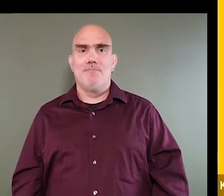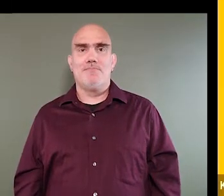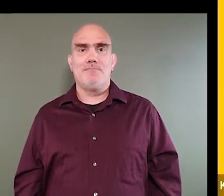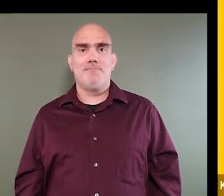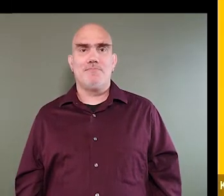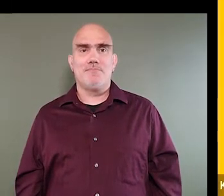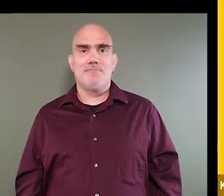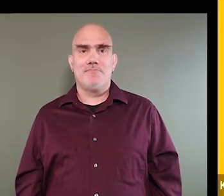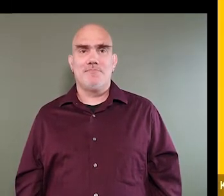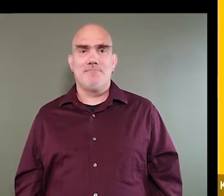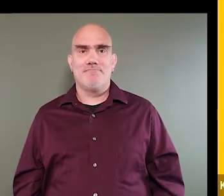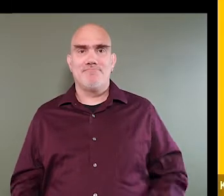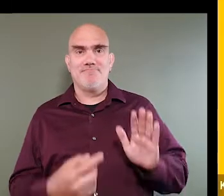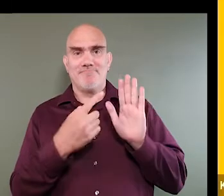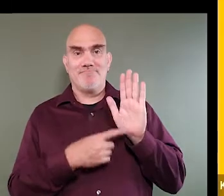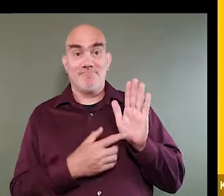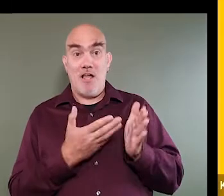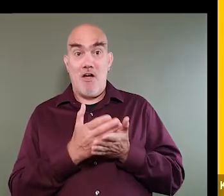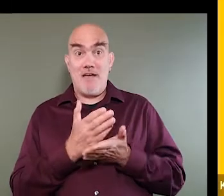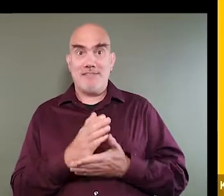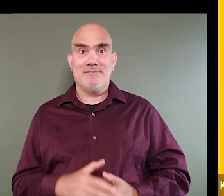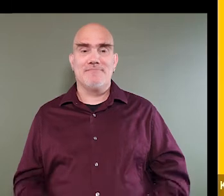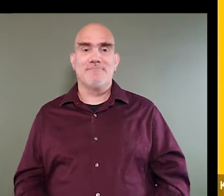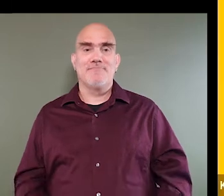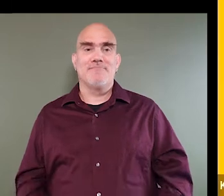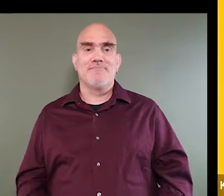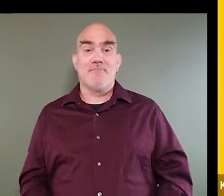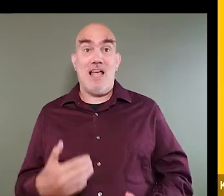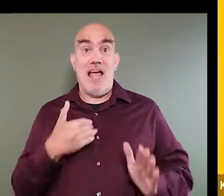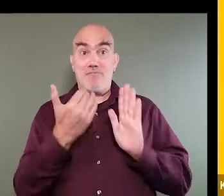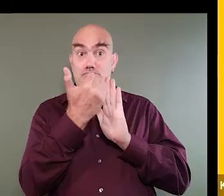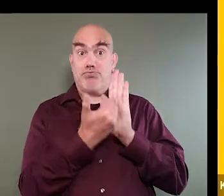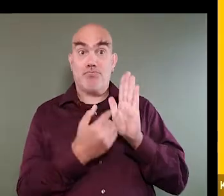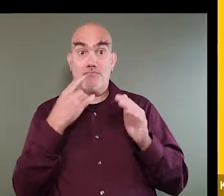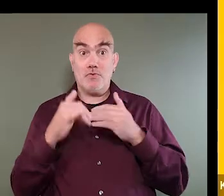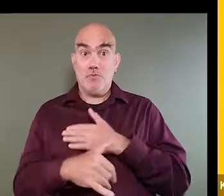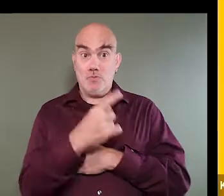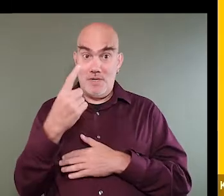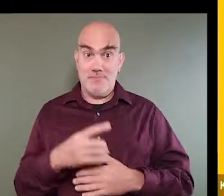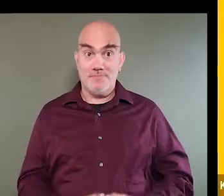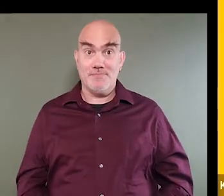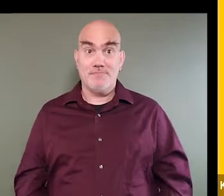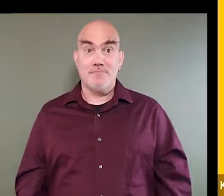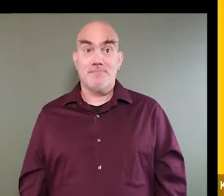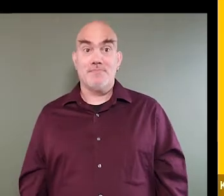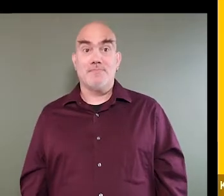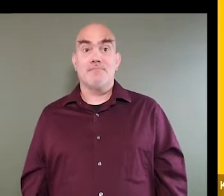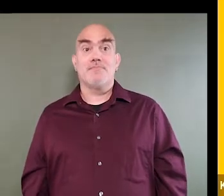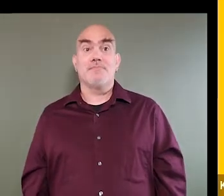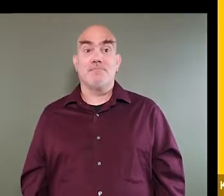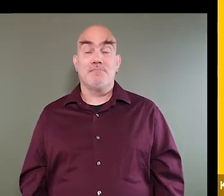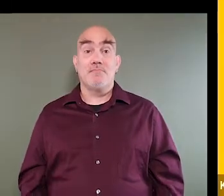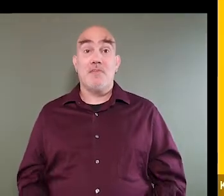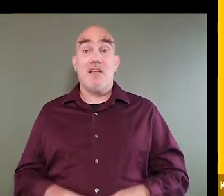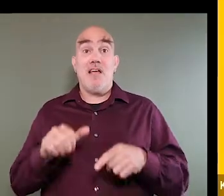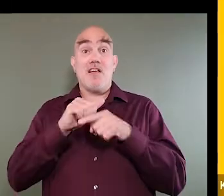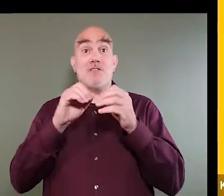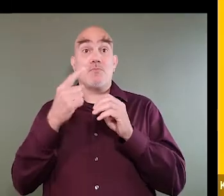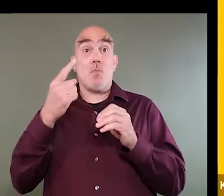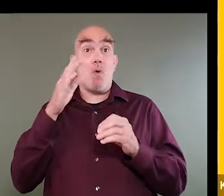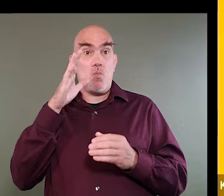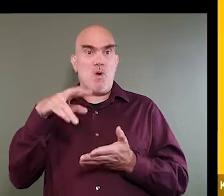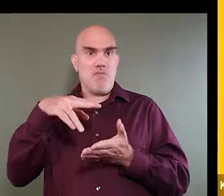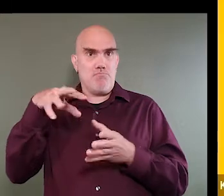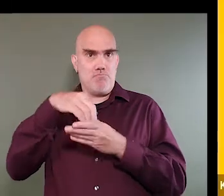Fix. Ha. All right. We got our goal for today. Exercise number 1 is going to be